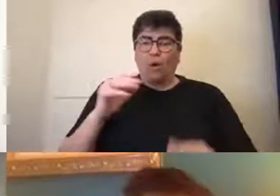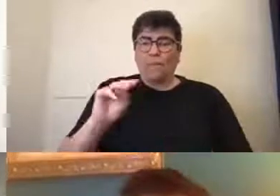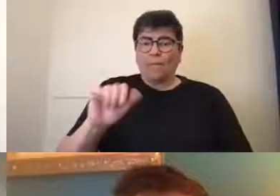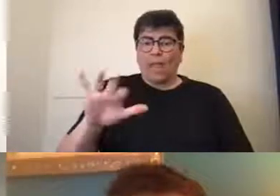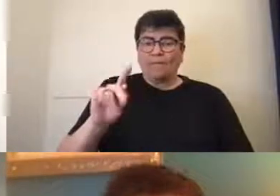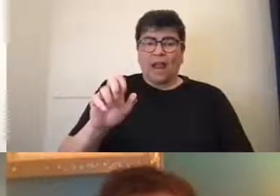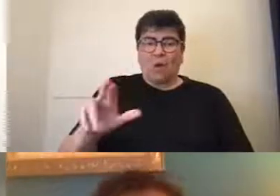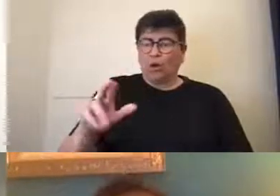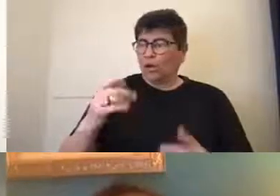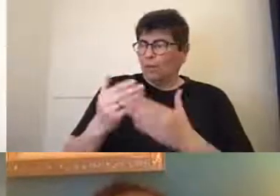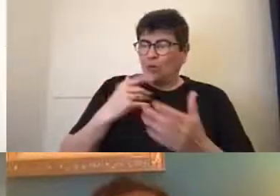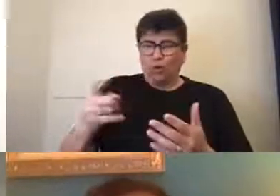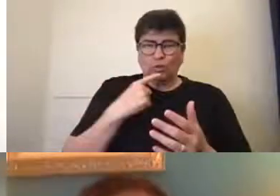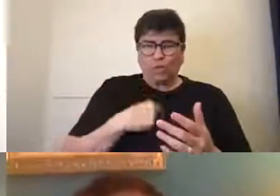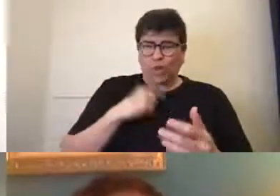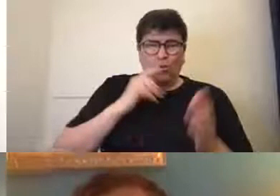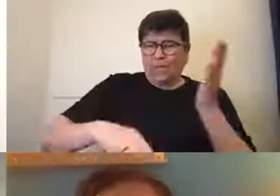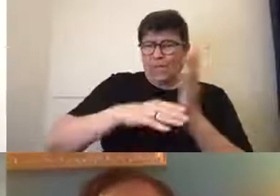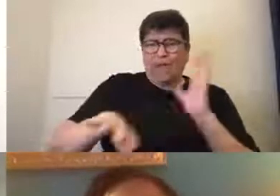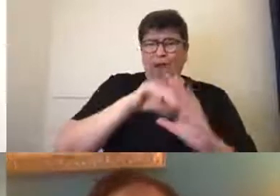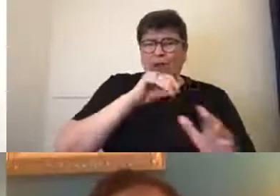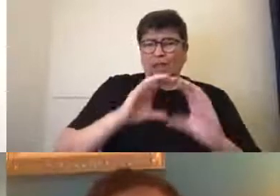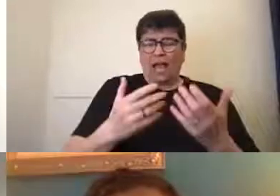kick me out of class. Do you see what I'm saying? So